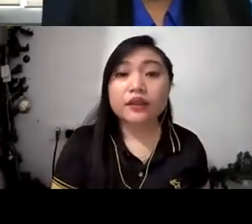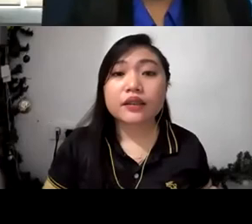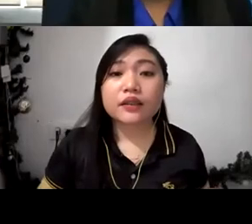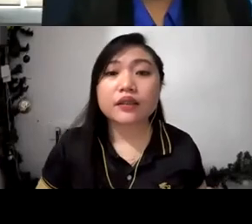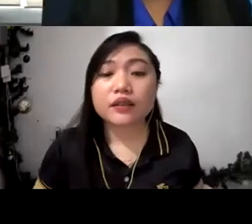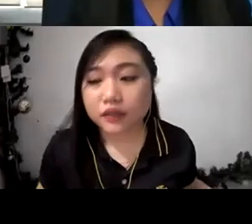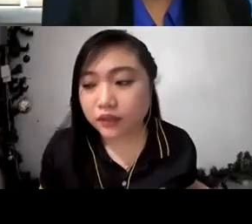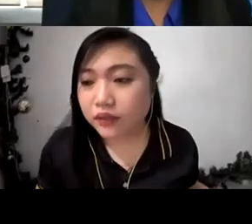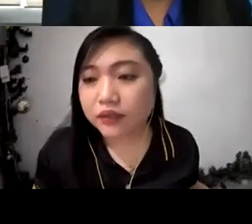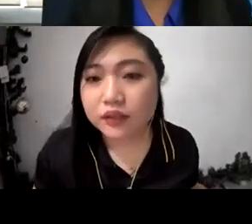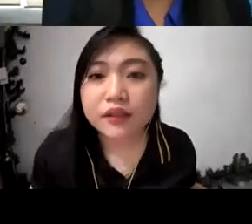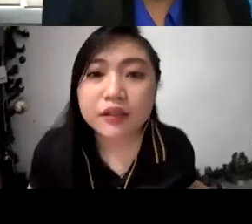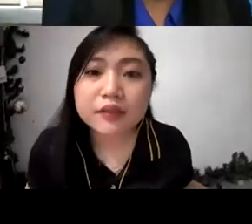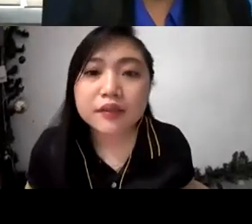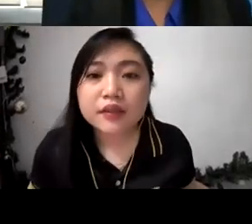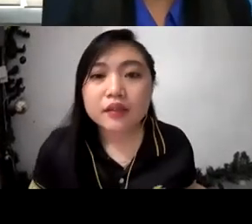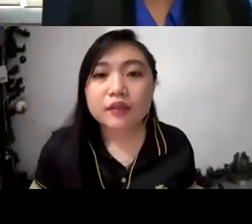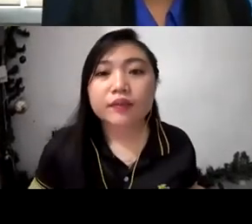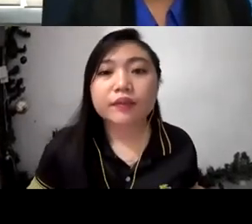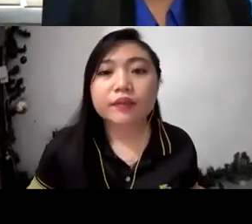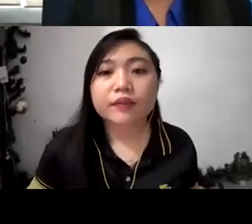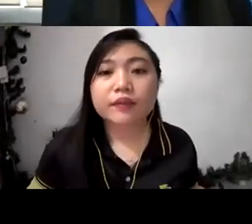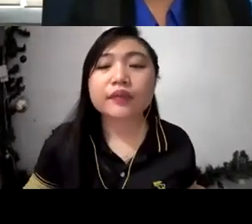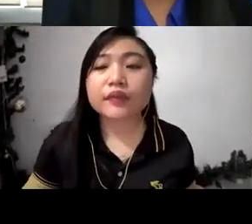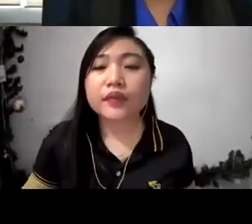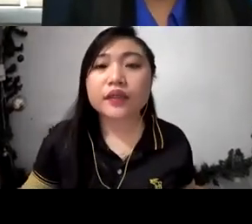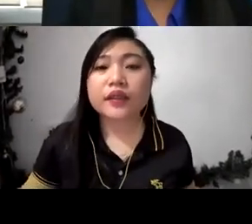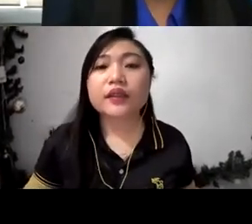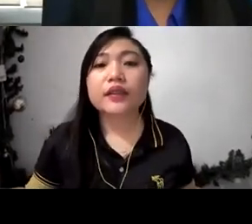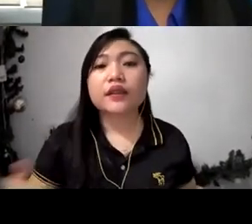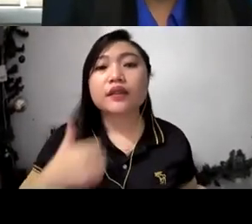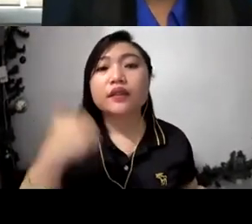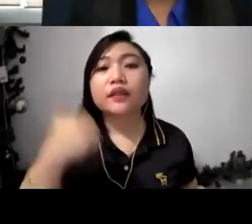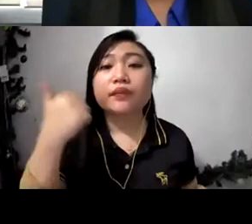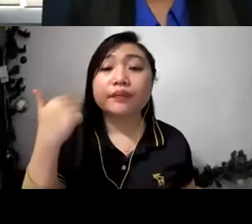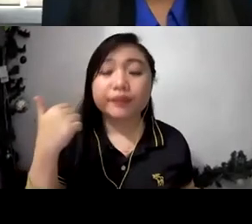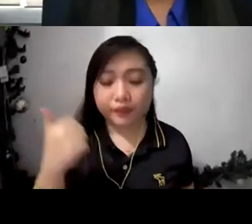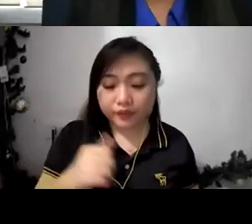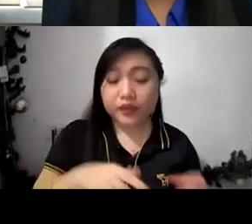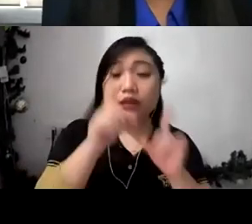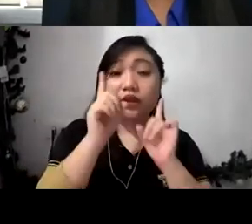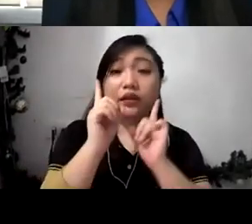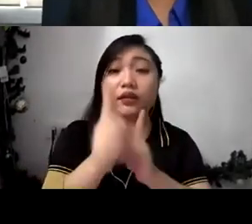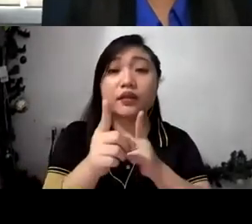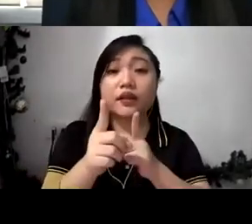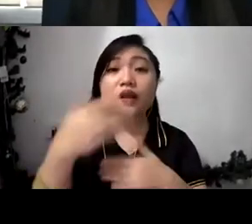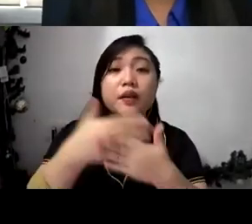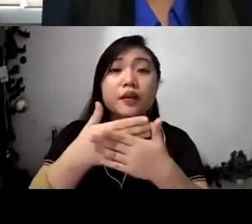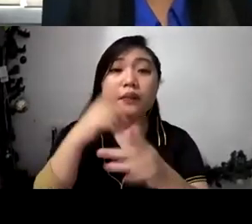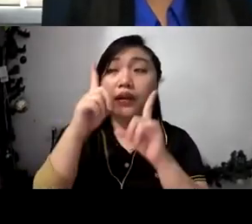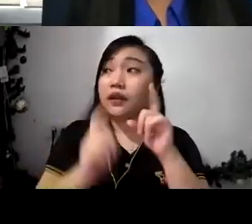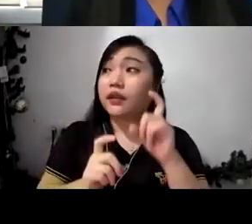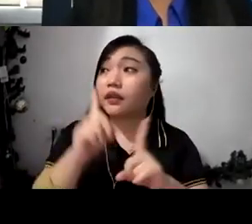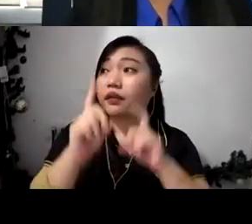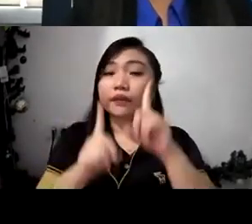while the rest is answering the pretest, I would just like to run through with our webinar